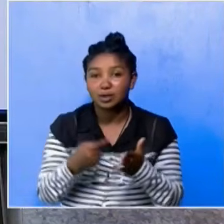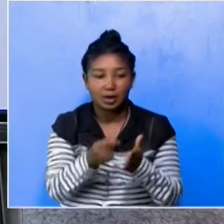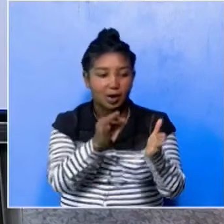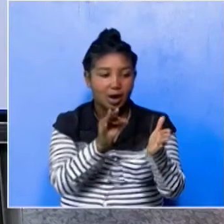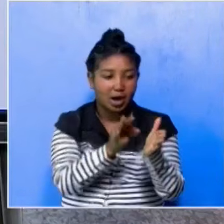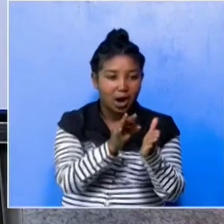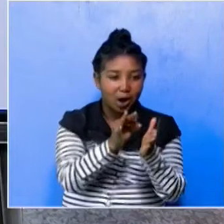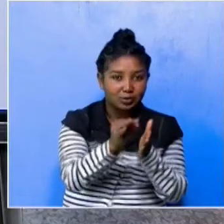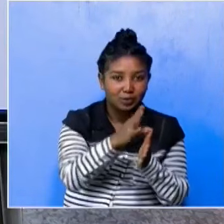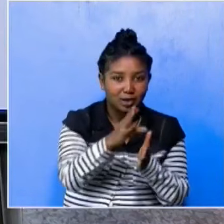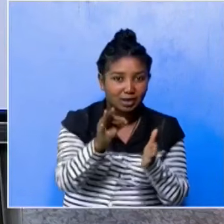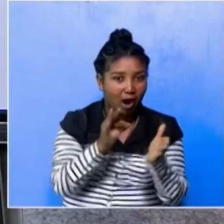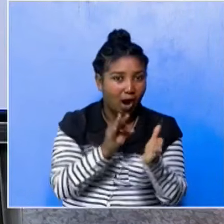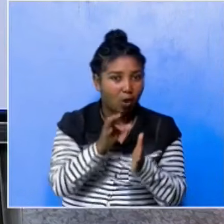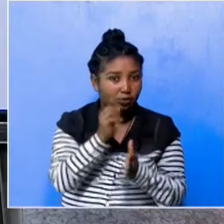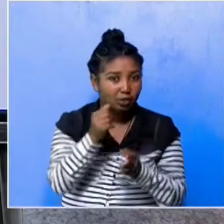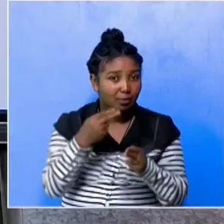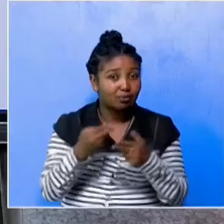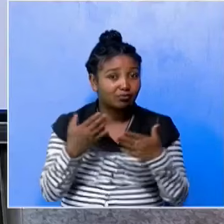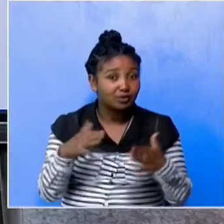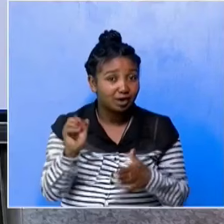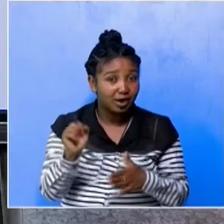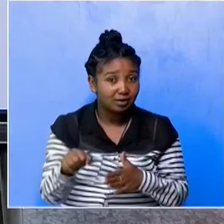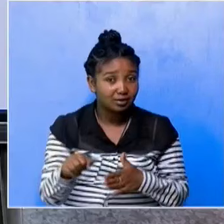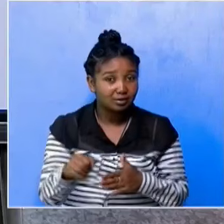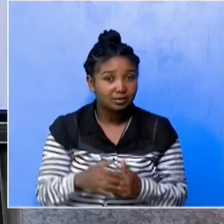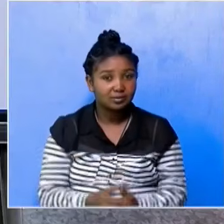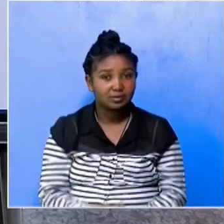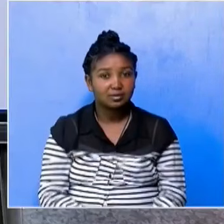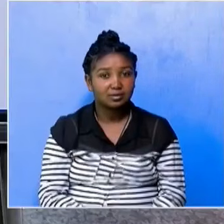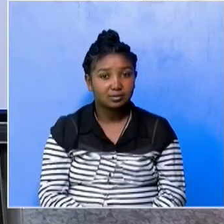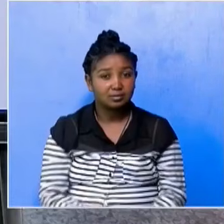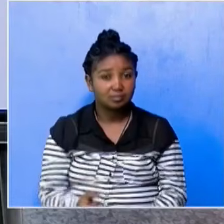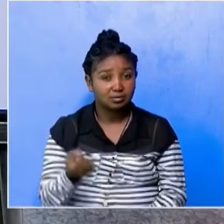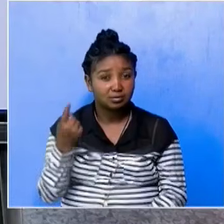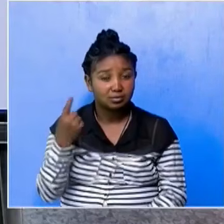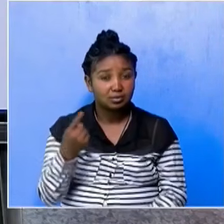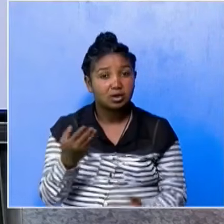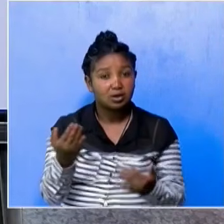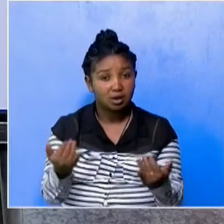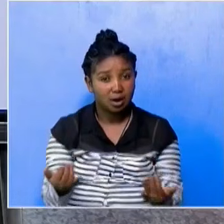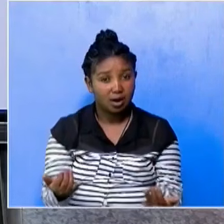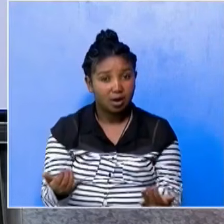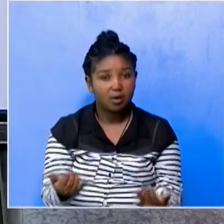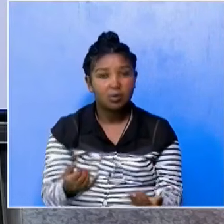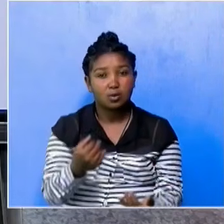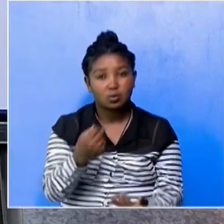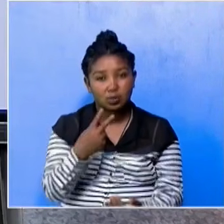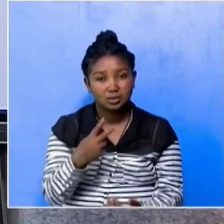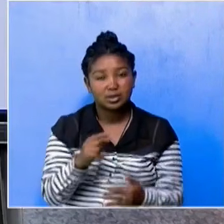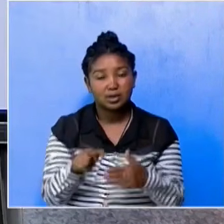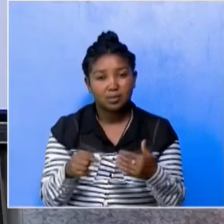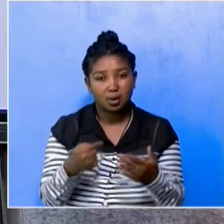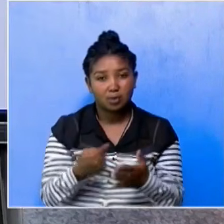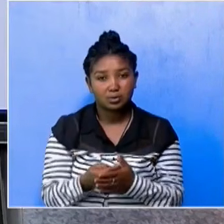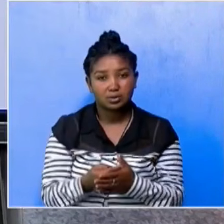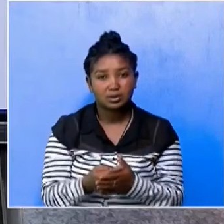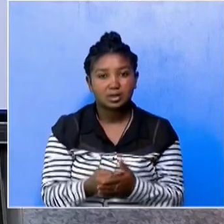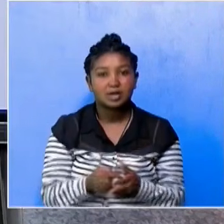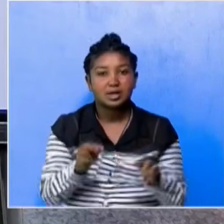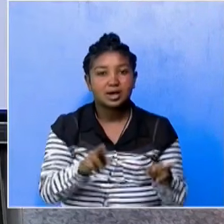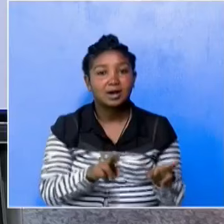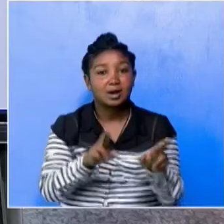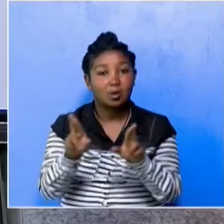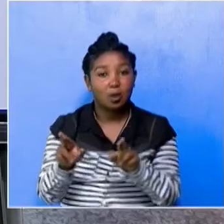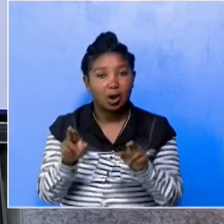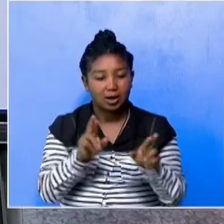Countable and uncountable now, isn't it? Now we will say something about regular